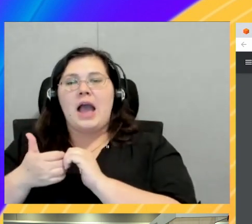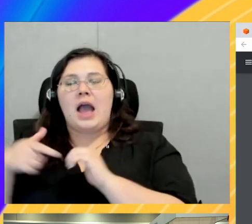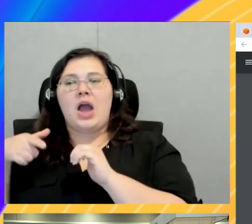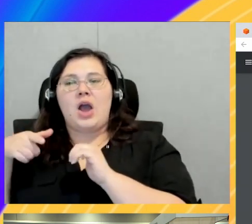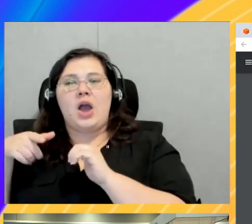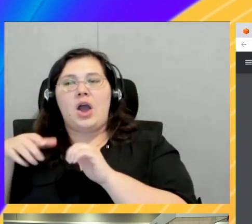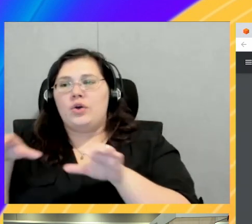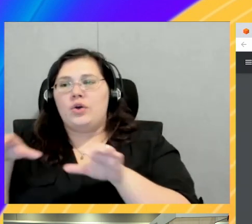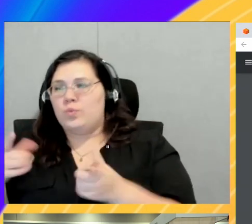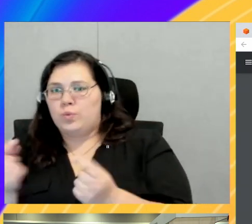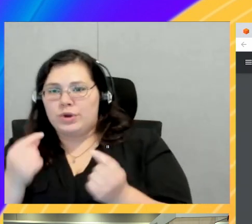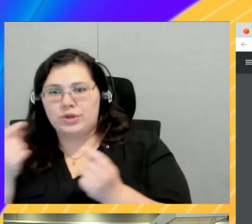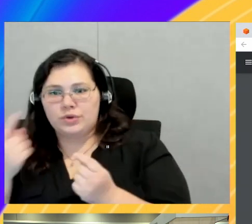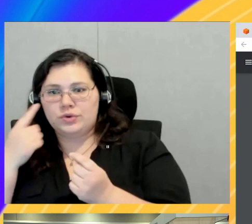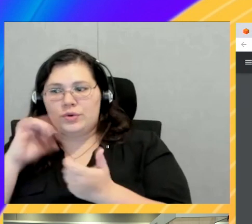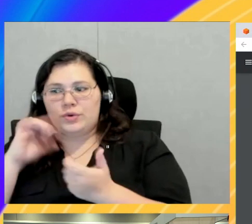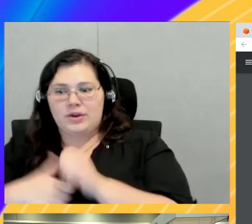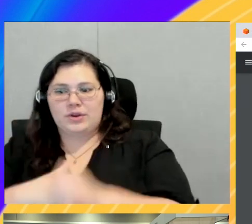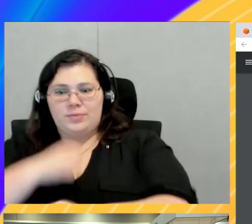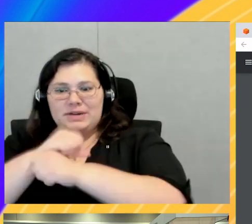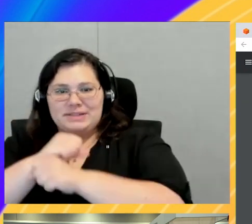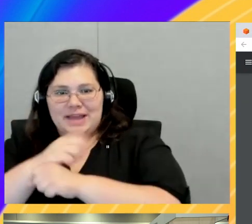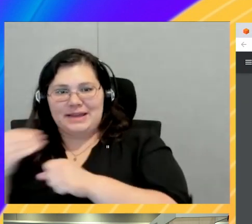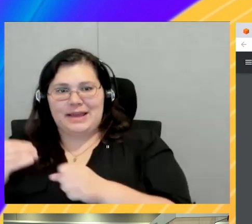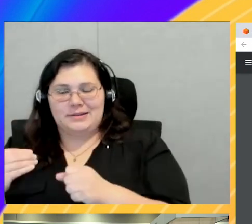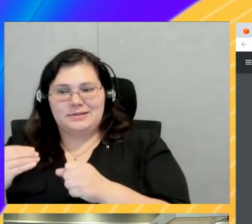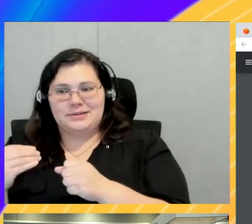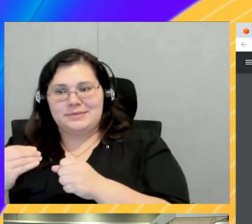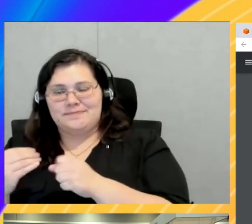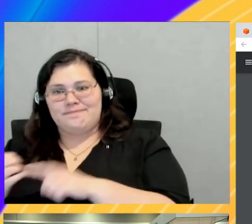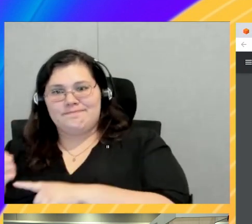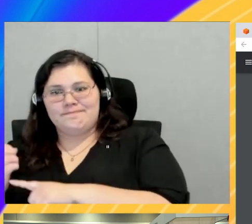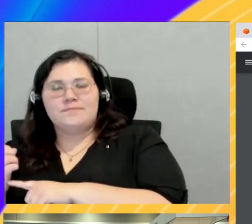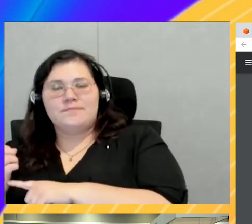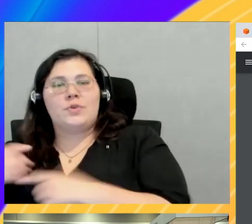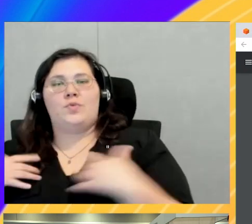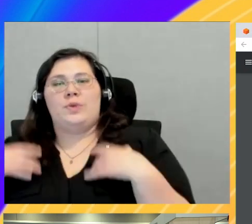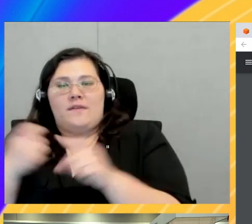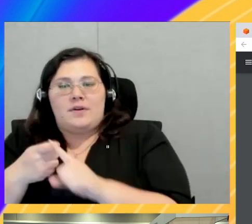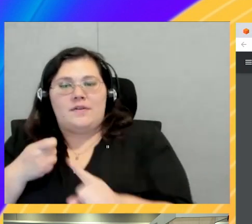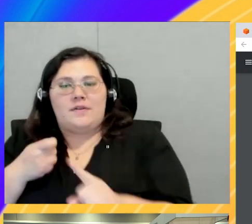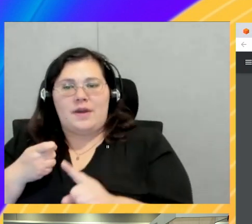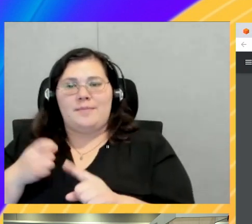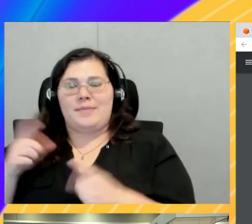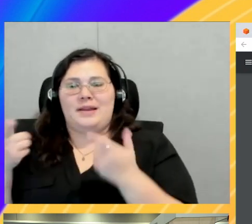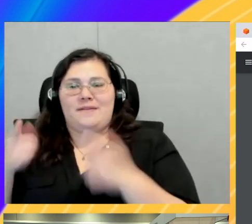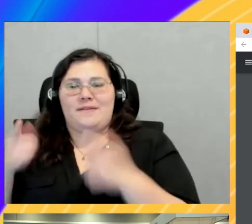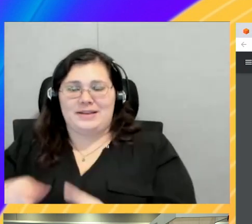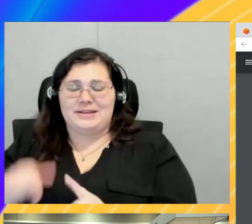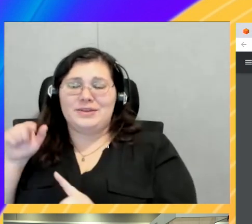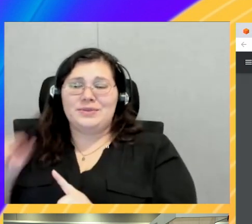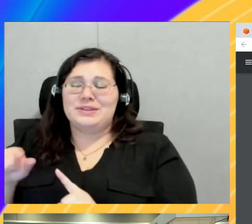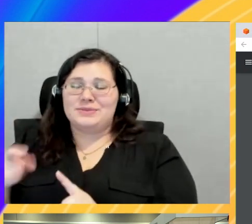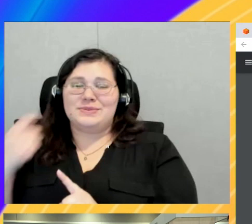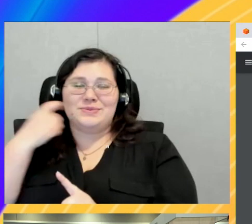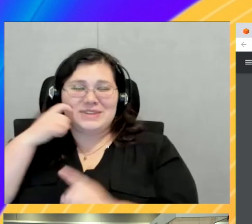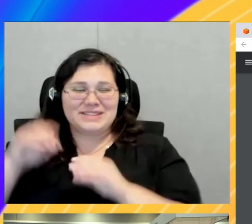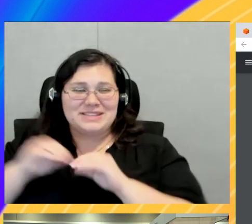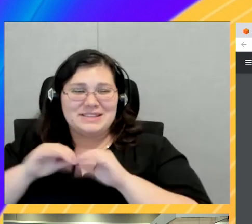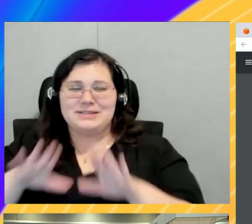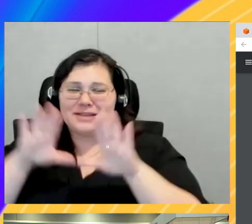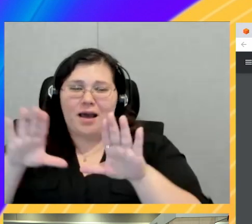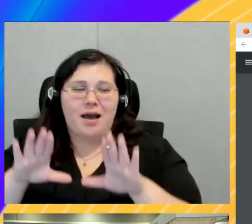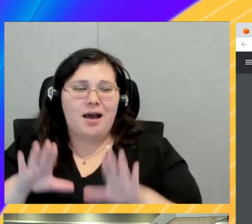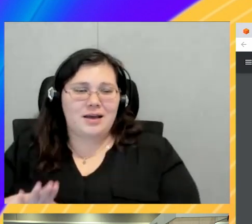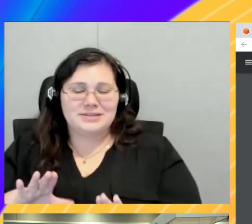And so this is something that was just released, just announced, which is really awesome. It was a labor of love, and I definitely recommend that if you're looking for